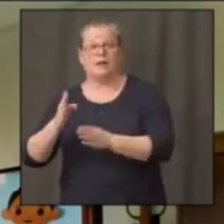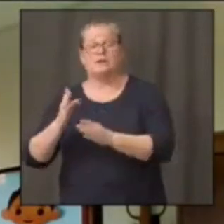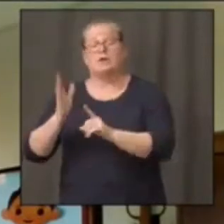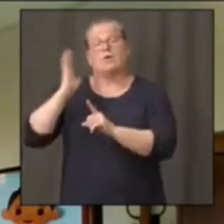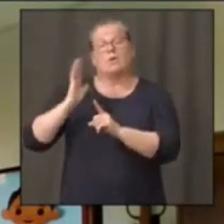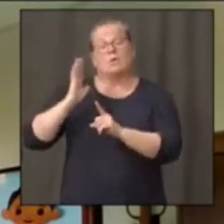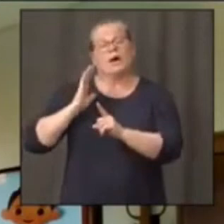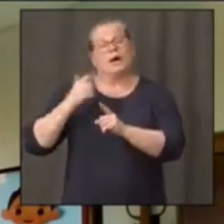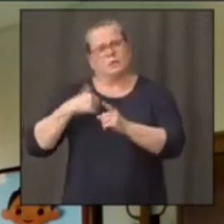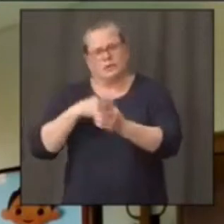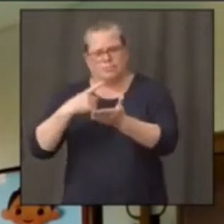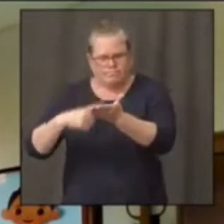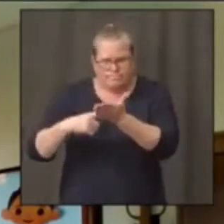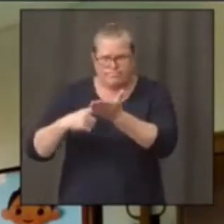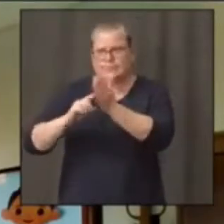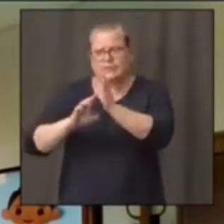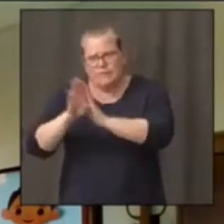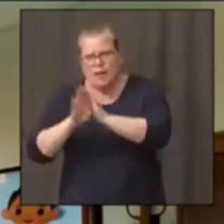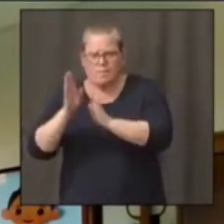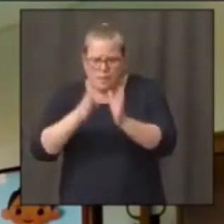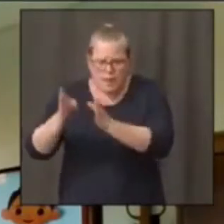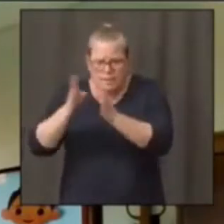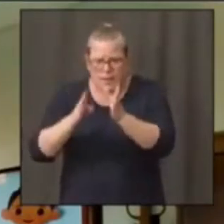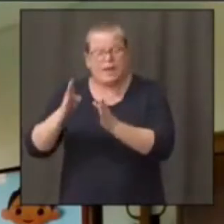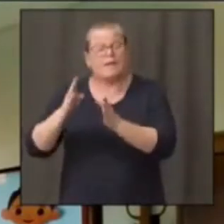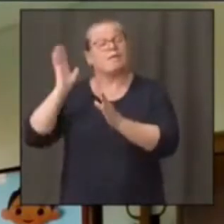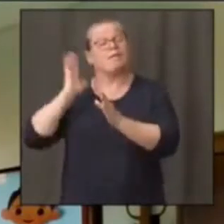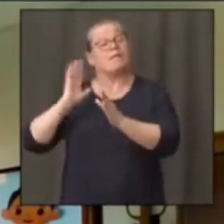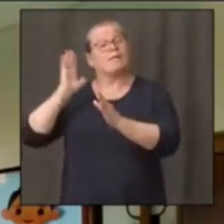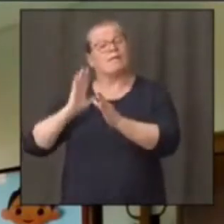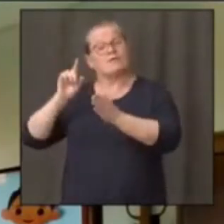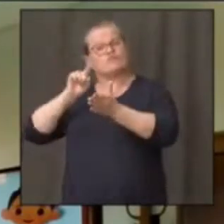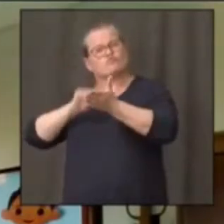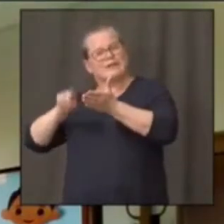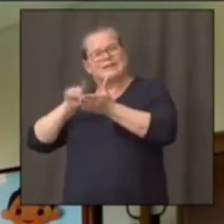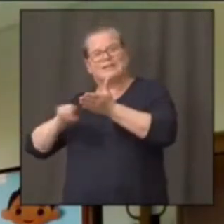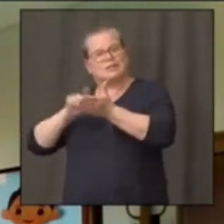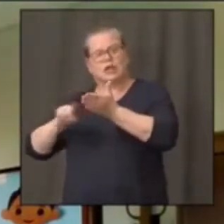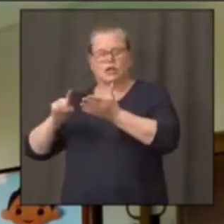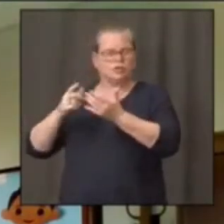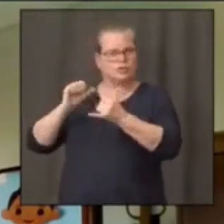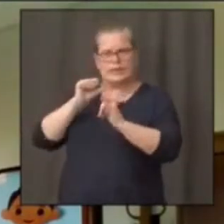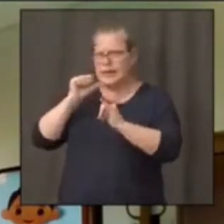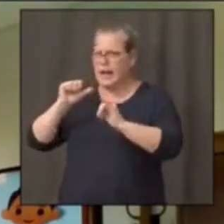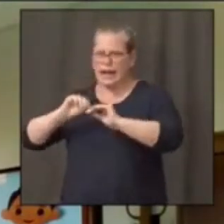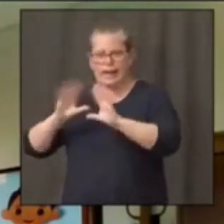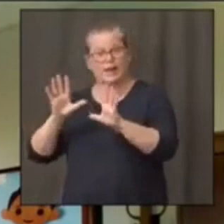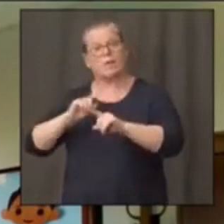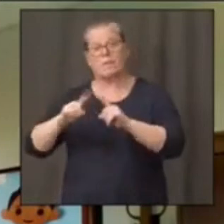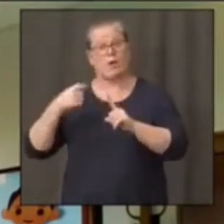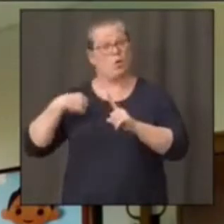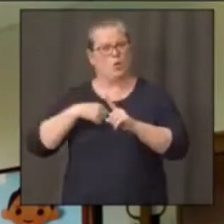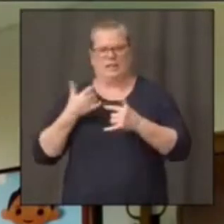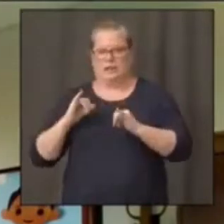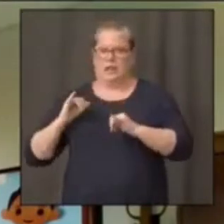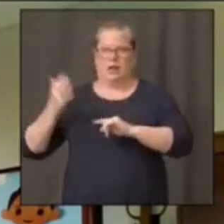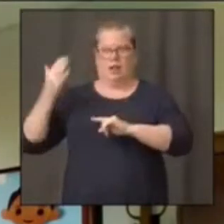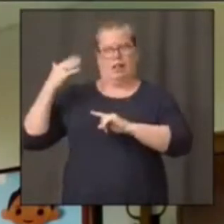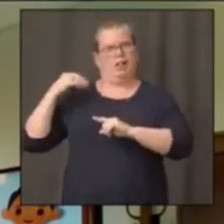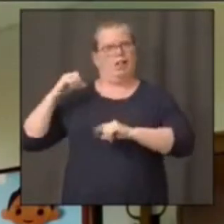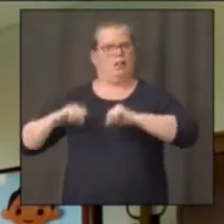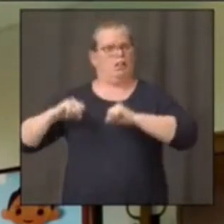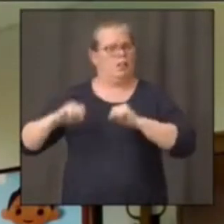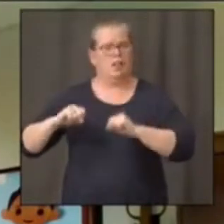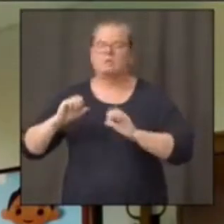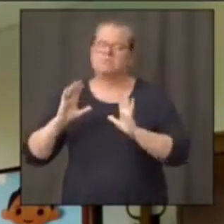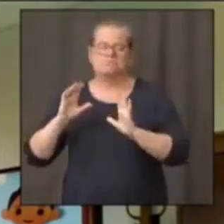the data was, the research wasn't as clear as it is now, but we still were not sure, and we were not taking any chances. We felt facial coverings is